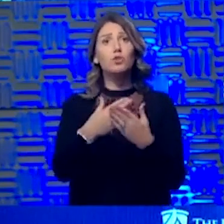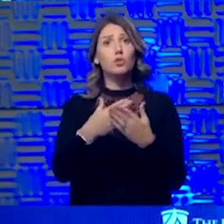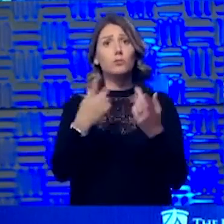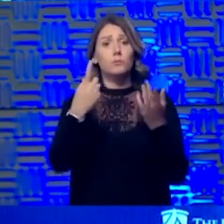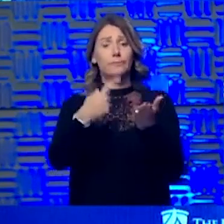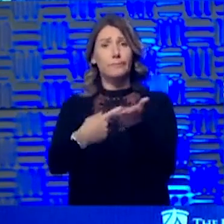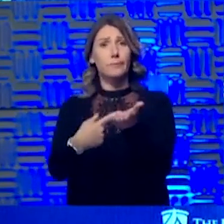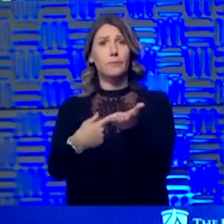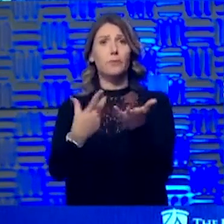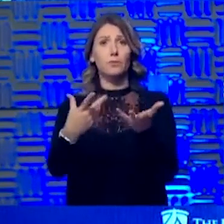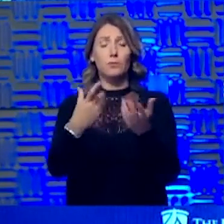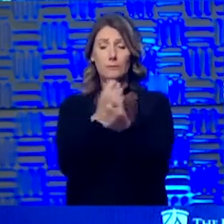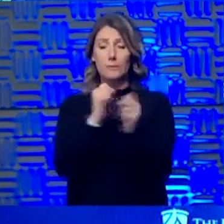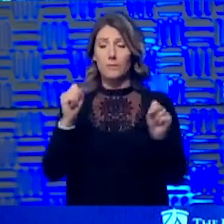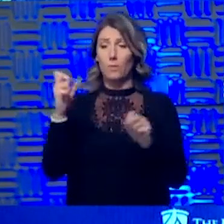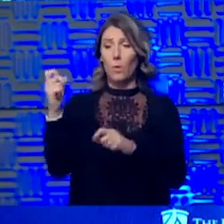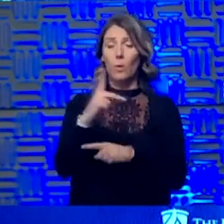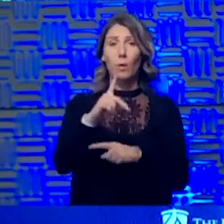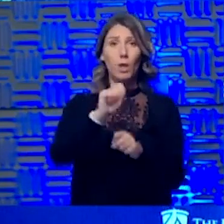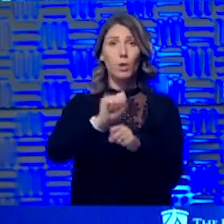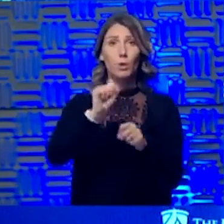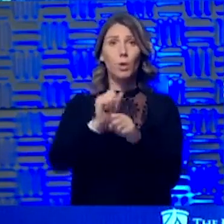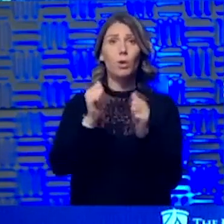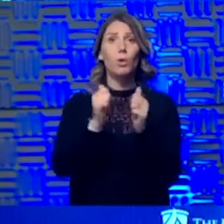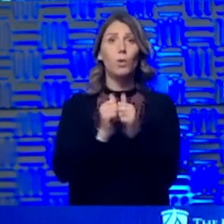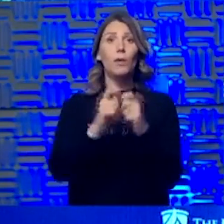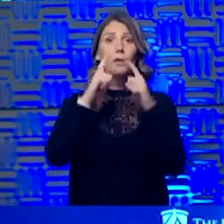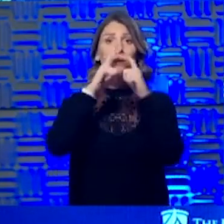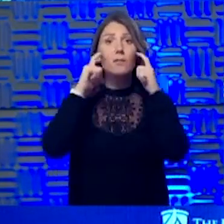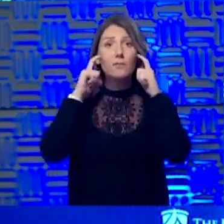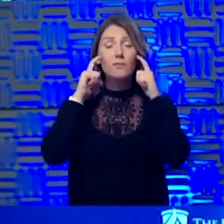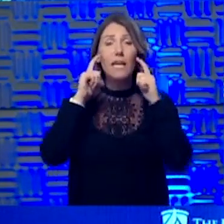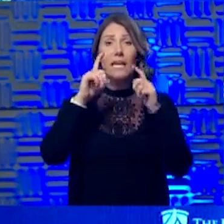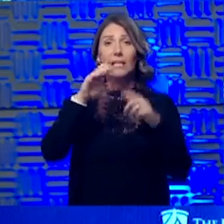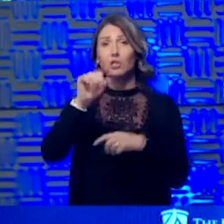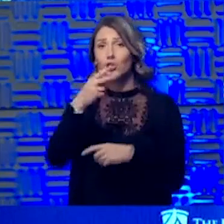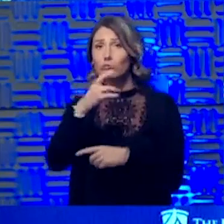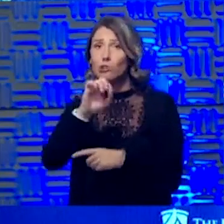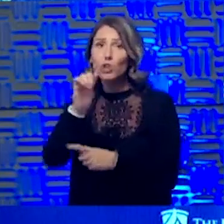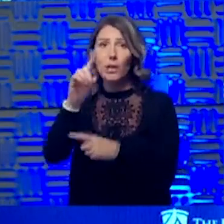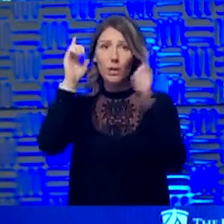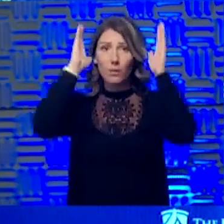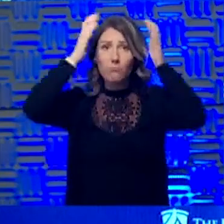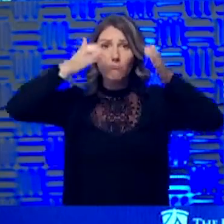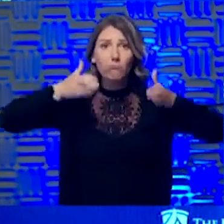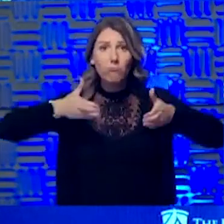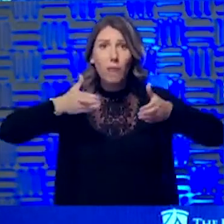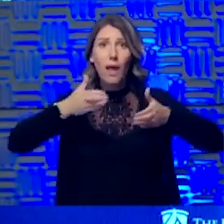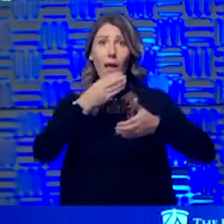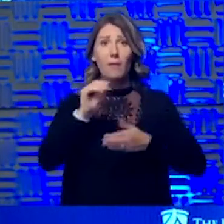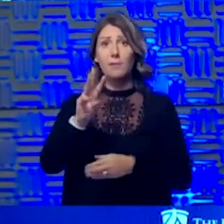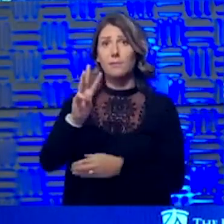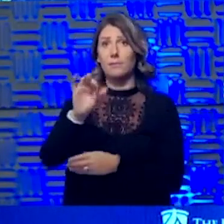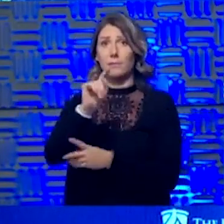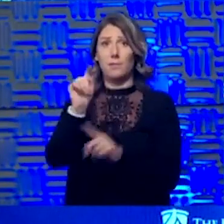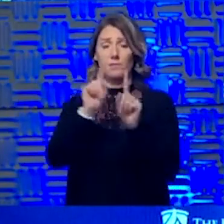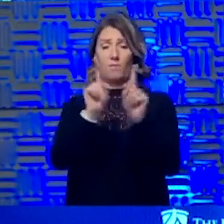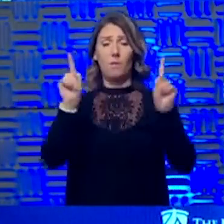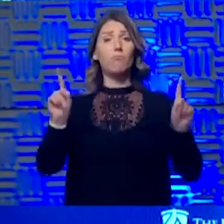to work with a face shield and mask on and washing your hands as long as you can be 6 feet away in a cubicle. Okay, I